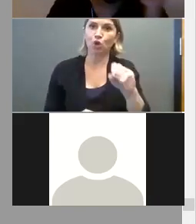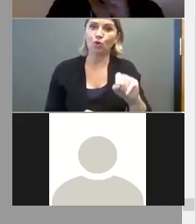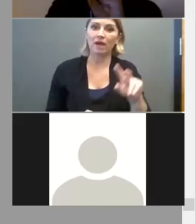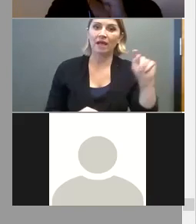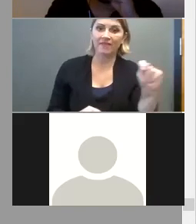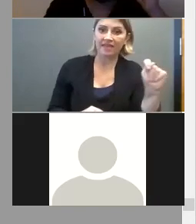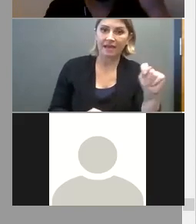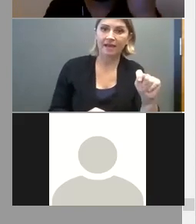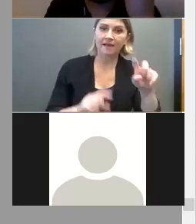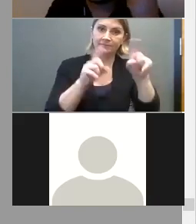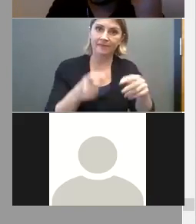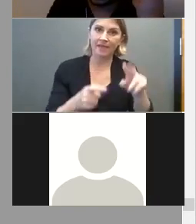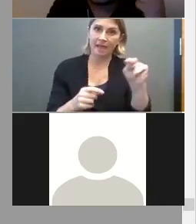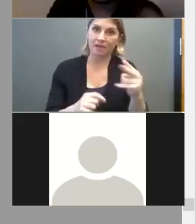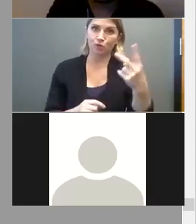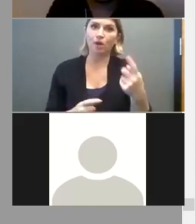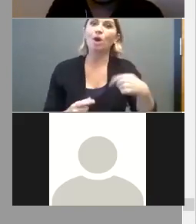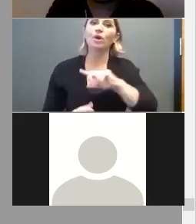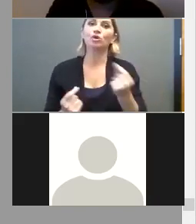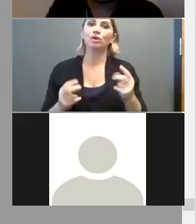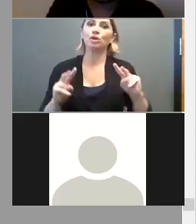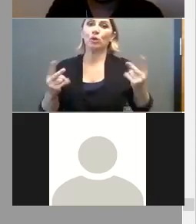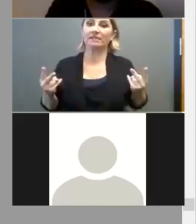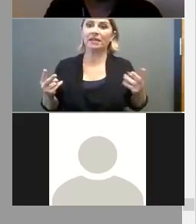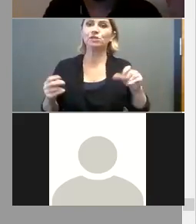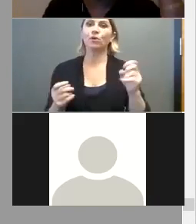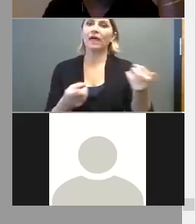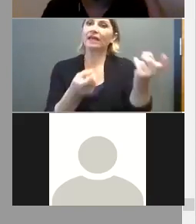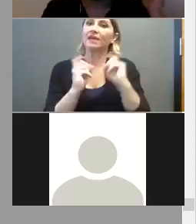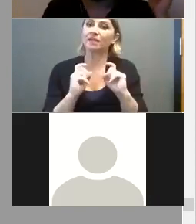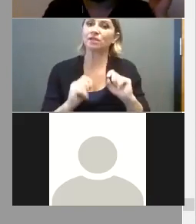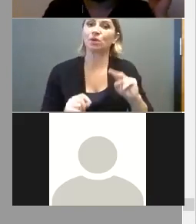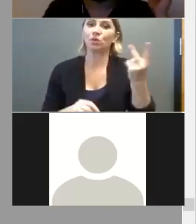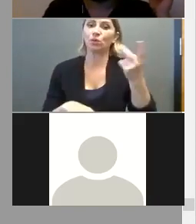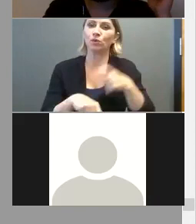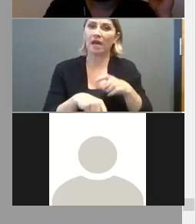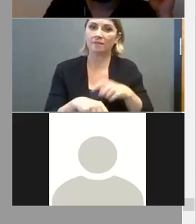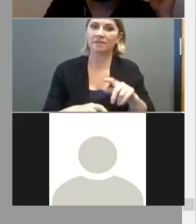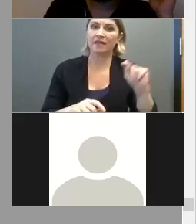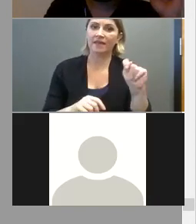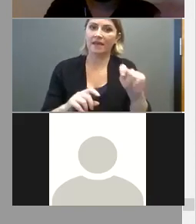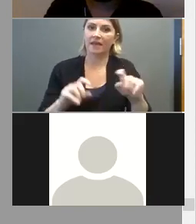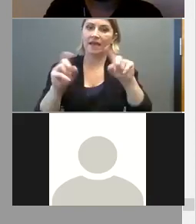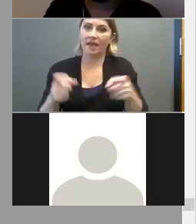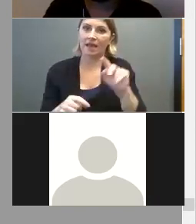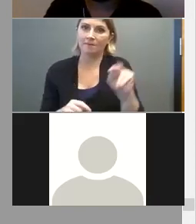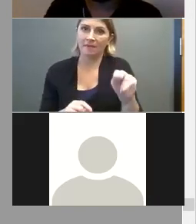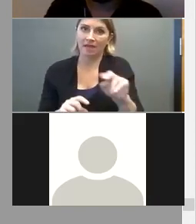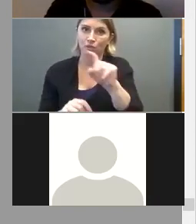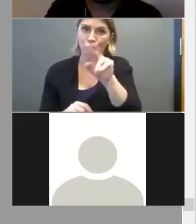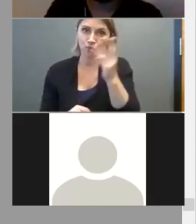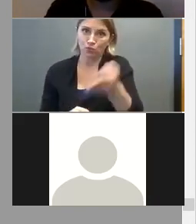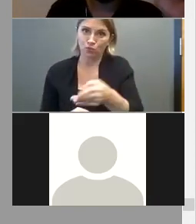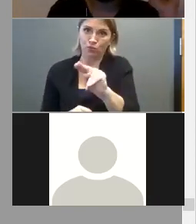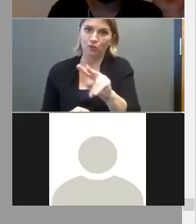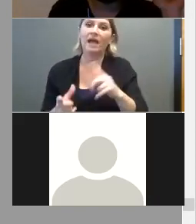2 and we are doing it twice. So that gives us 2 times t of n by 2. And then we have our